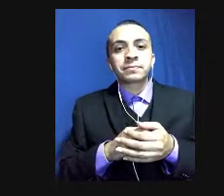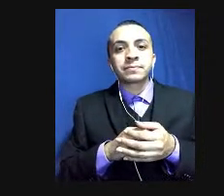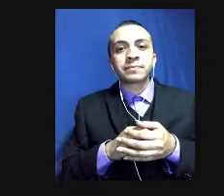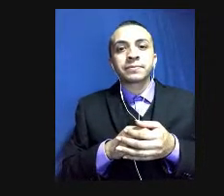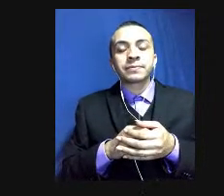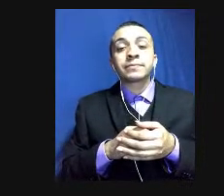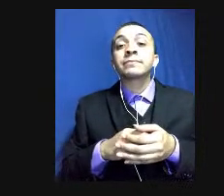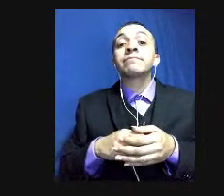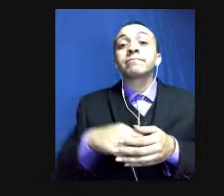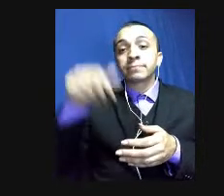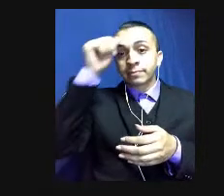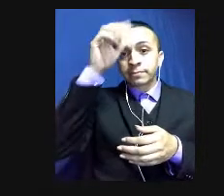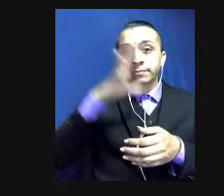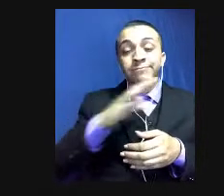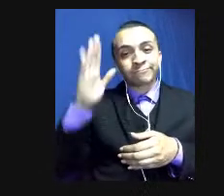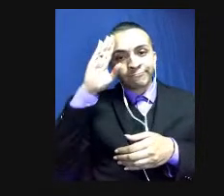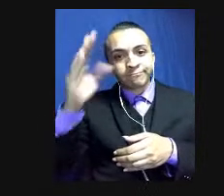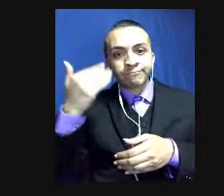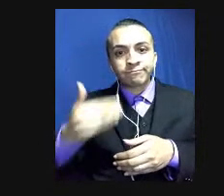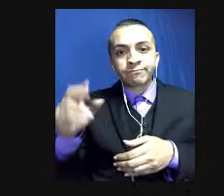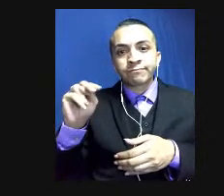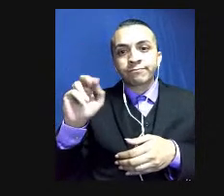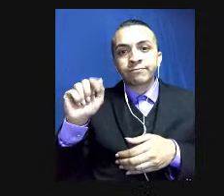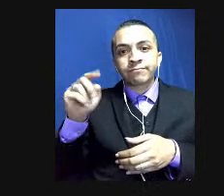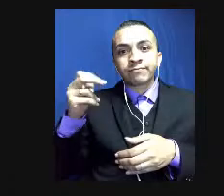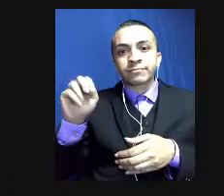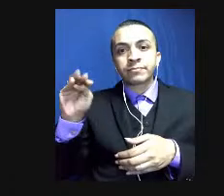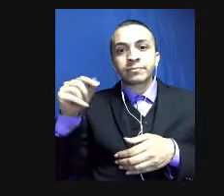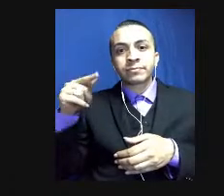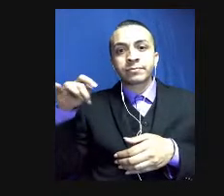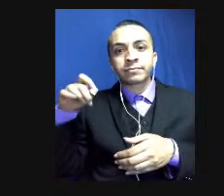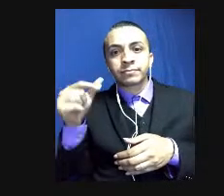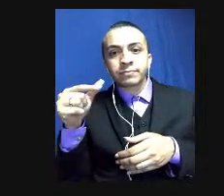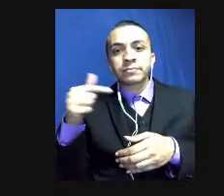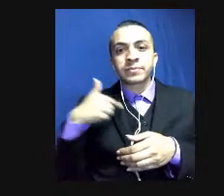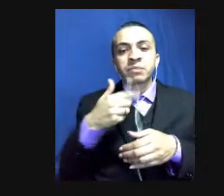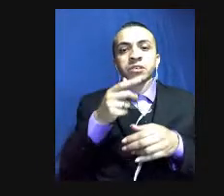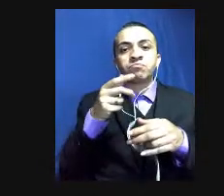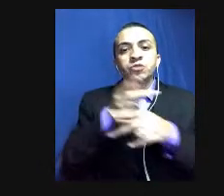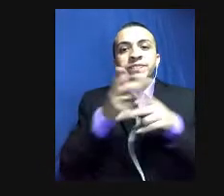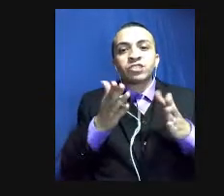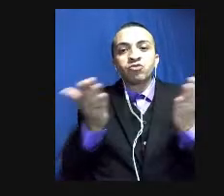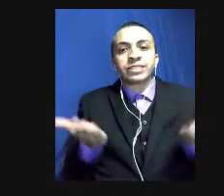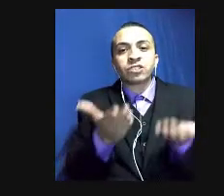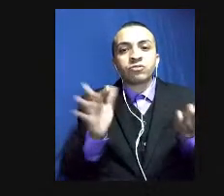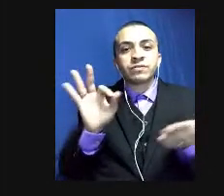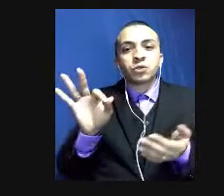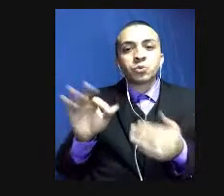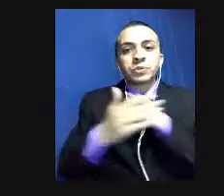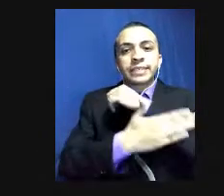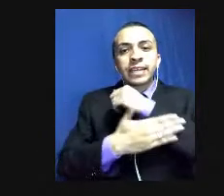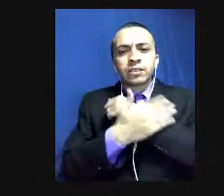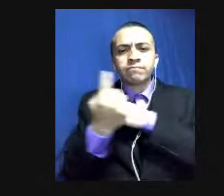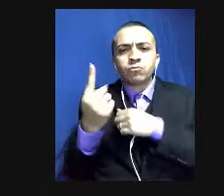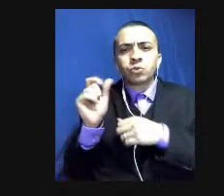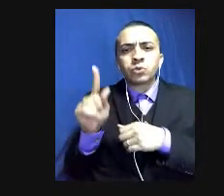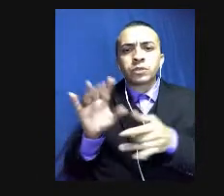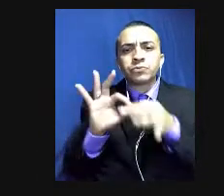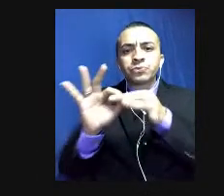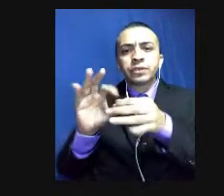So again, my name is Nathan Maggs. Again, I'm a supervisor here in Fresno County. One of the questions is regarding Madera